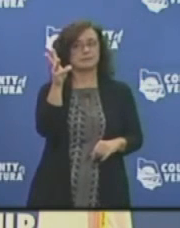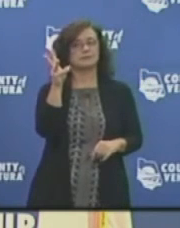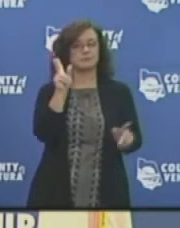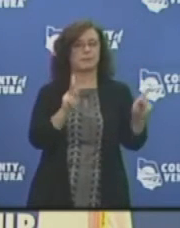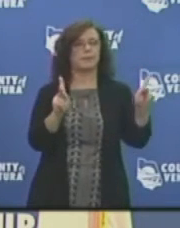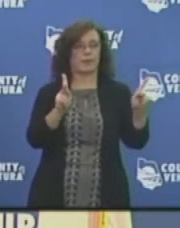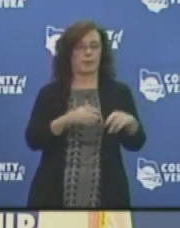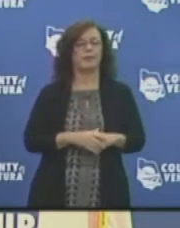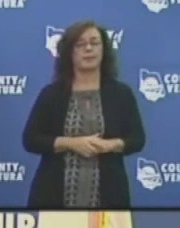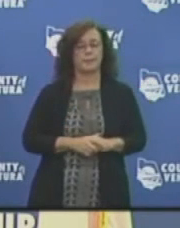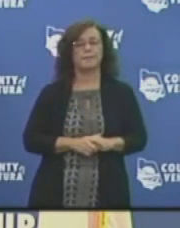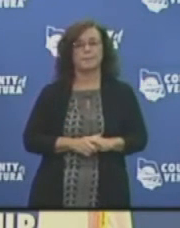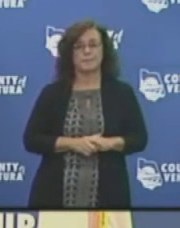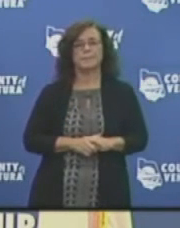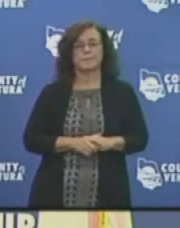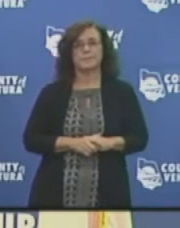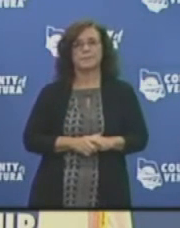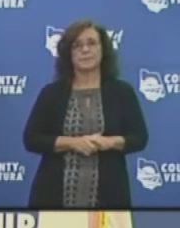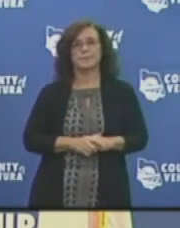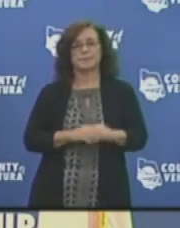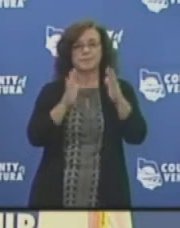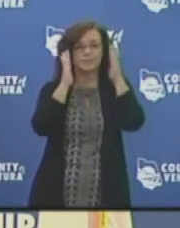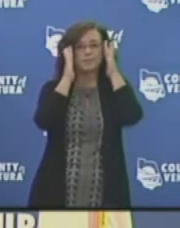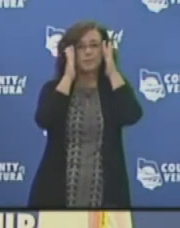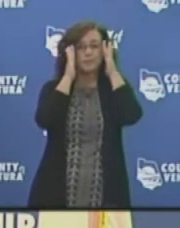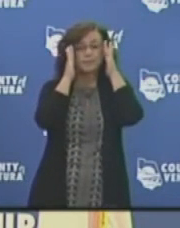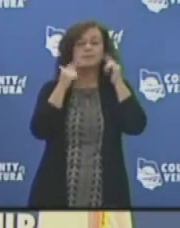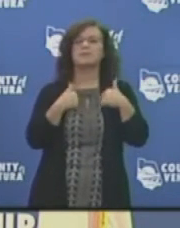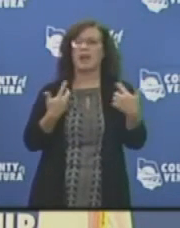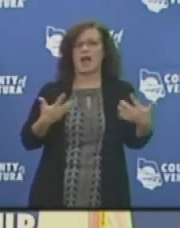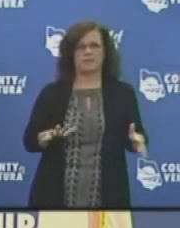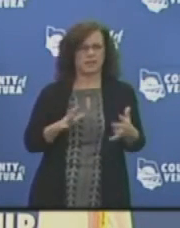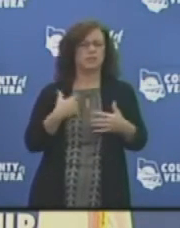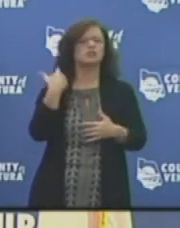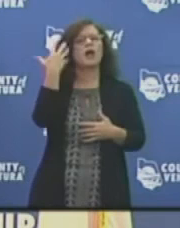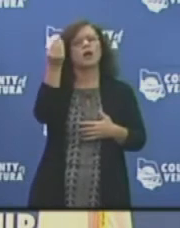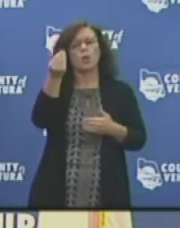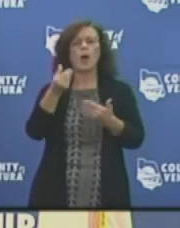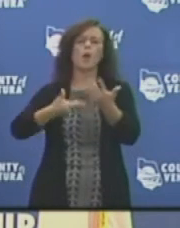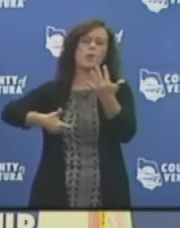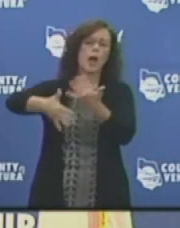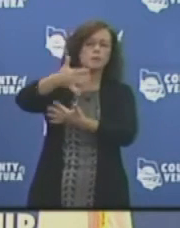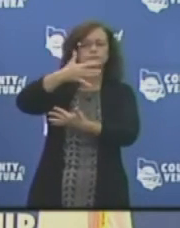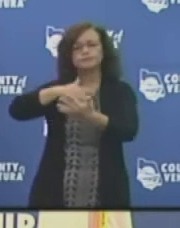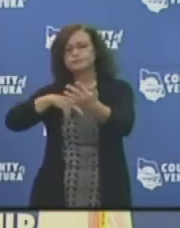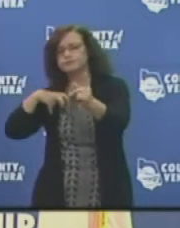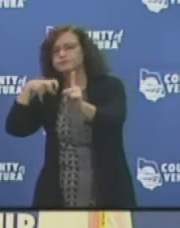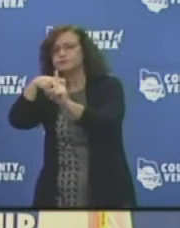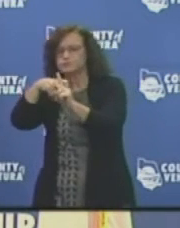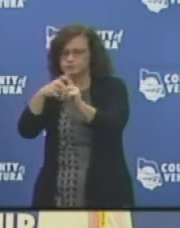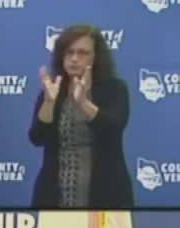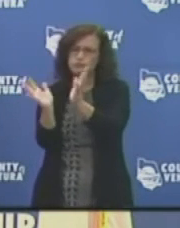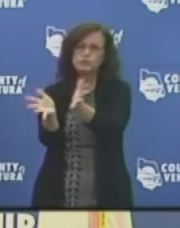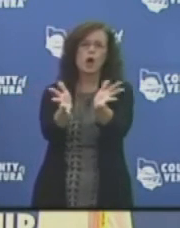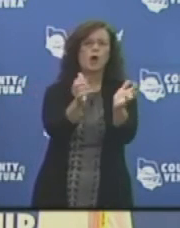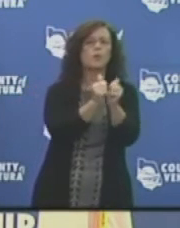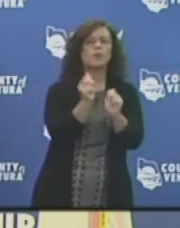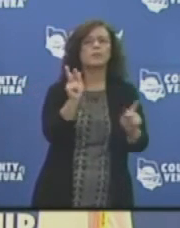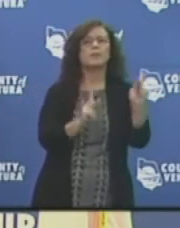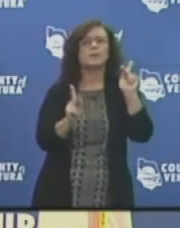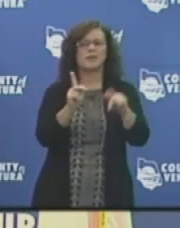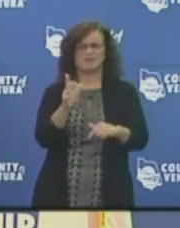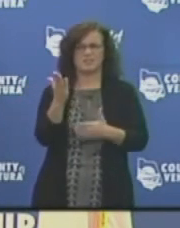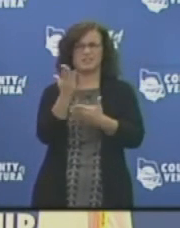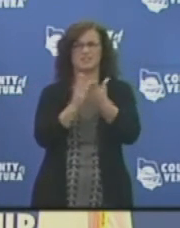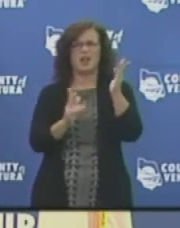I know I've been out and talked to the community, and I realize that people have a sense of invulnerability.